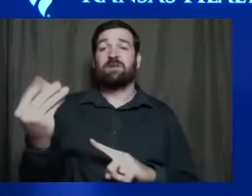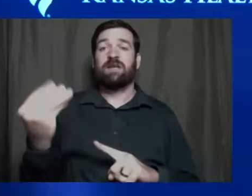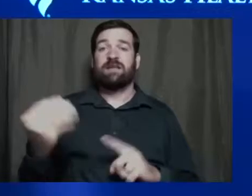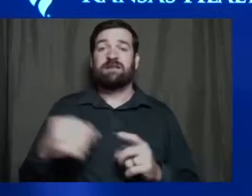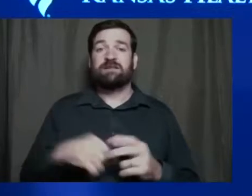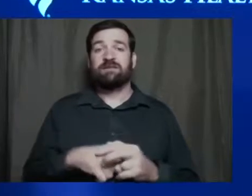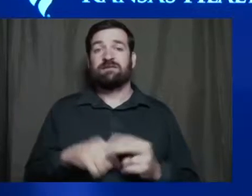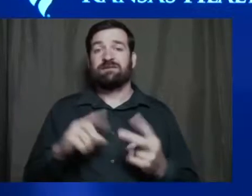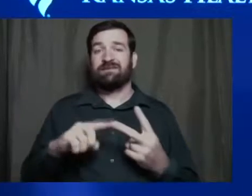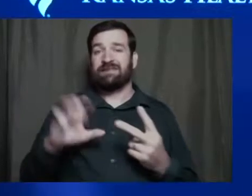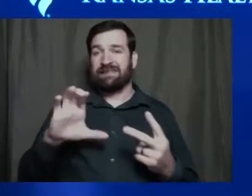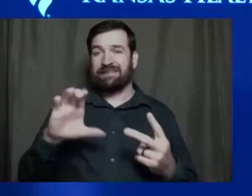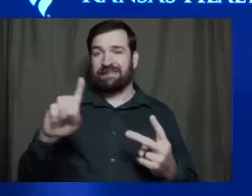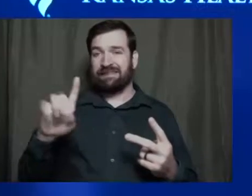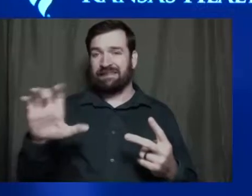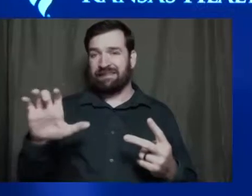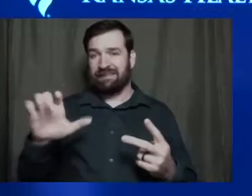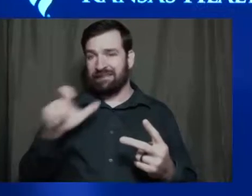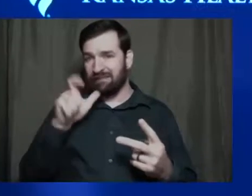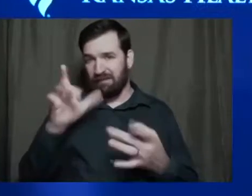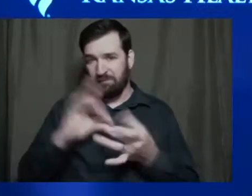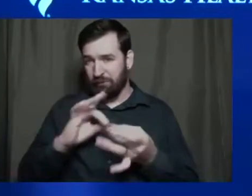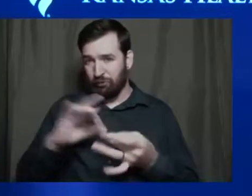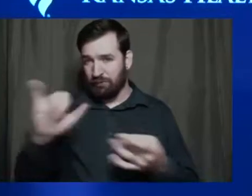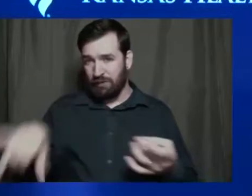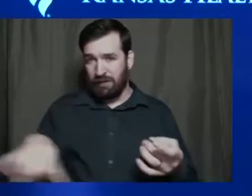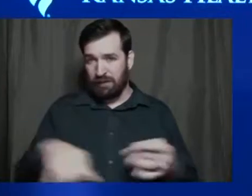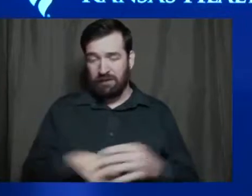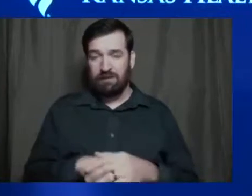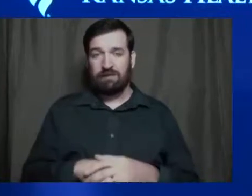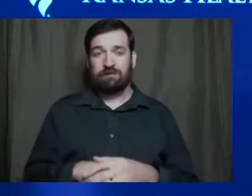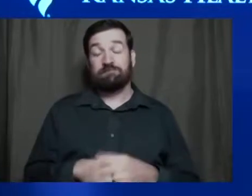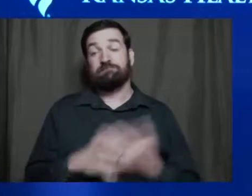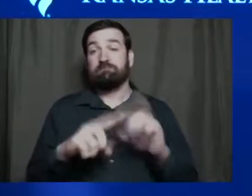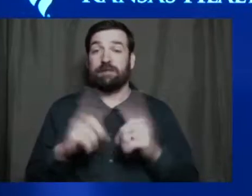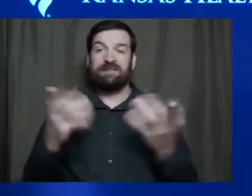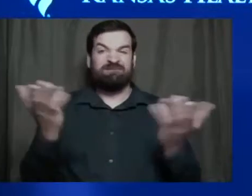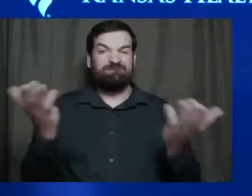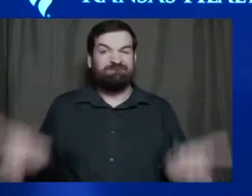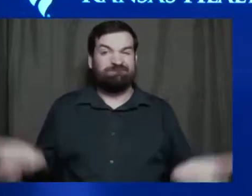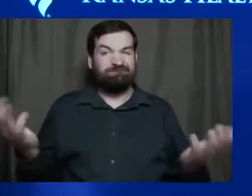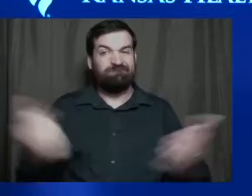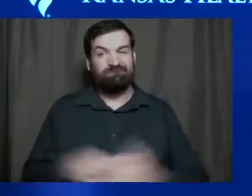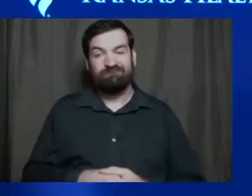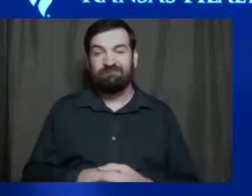hasn't said stuff like that, but I guess it is what it is, and I'm